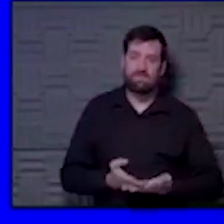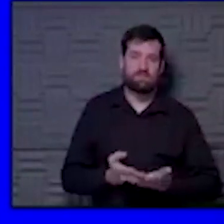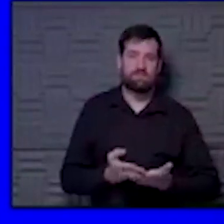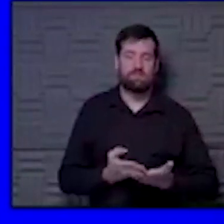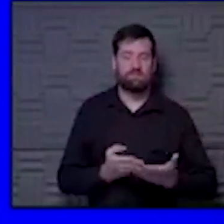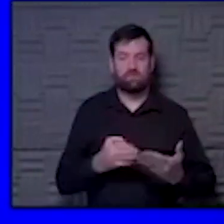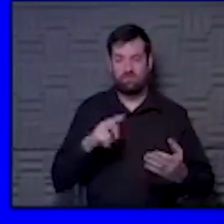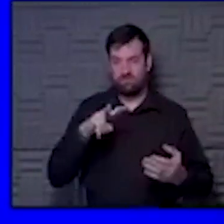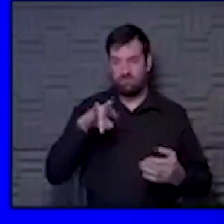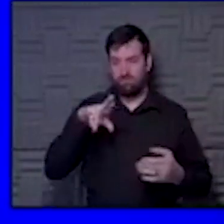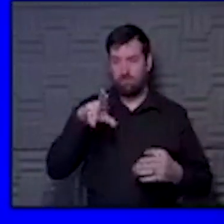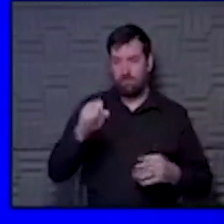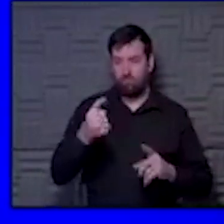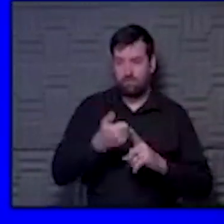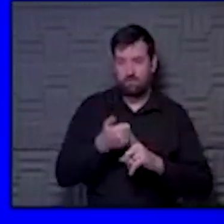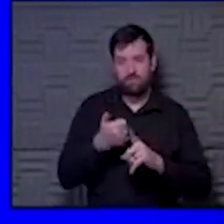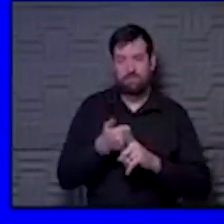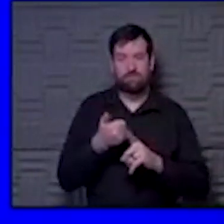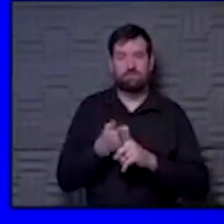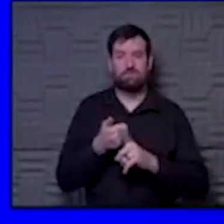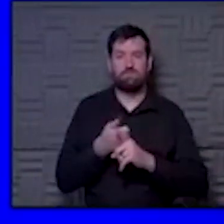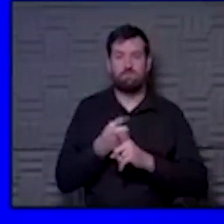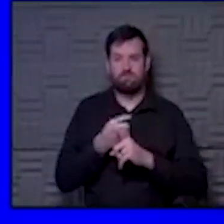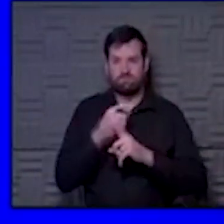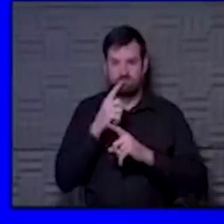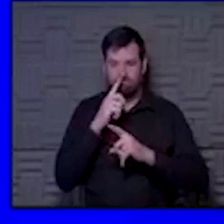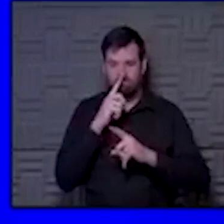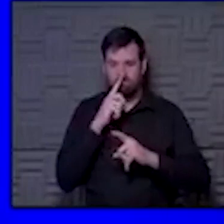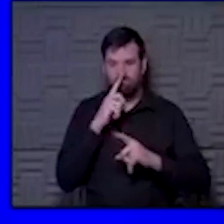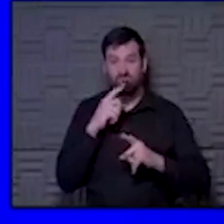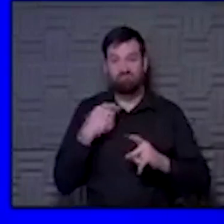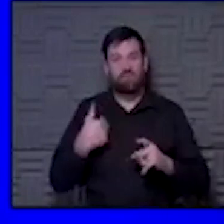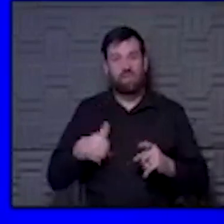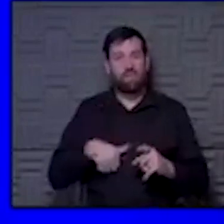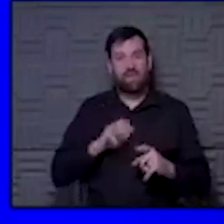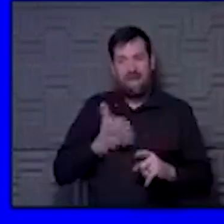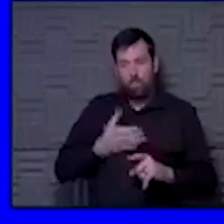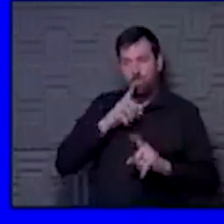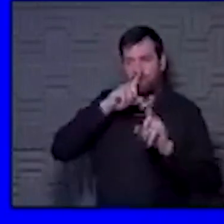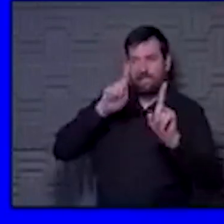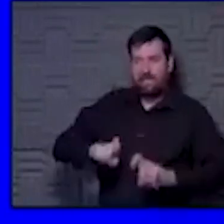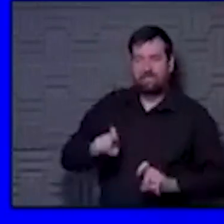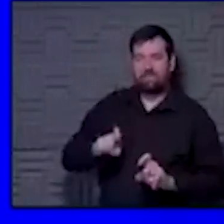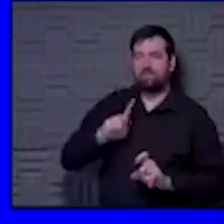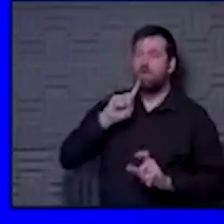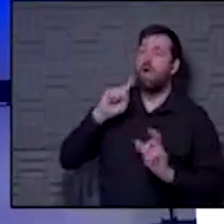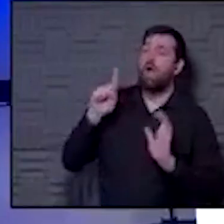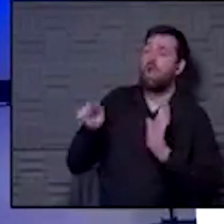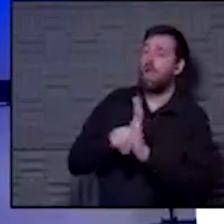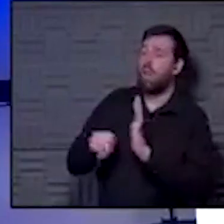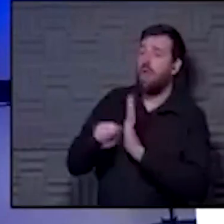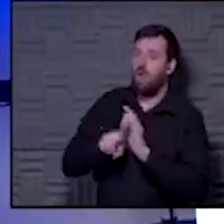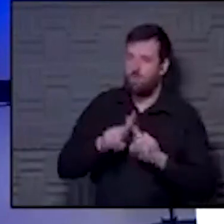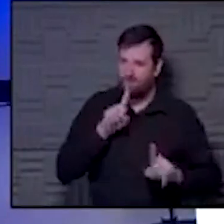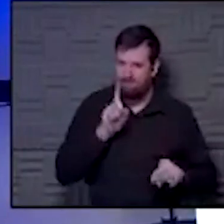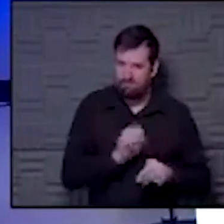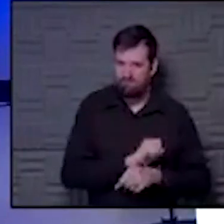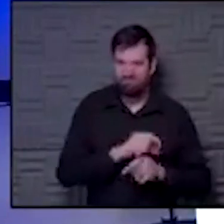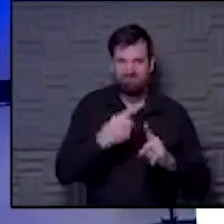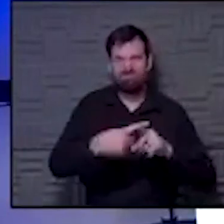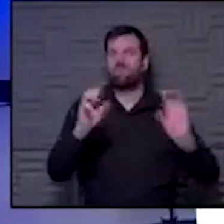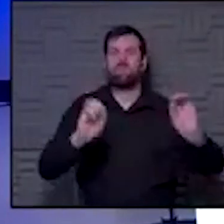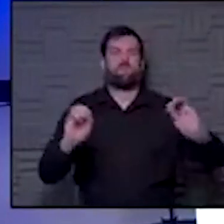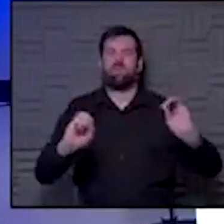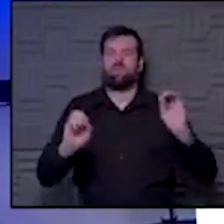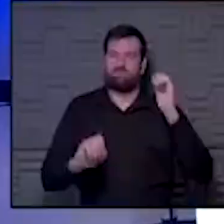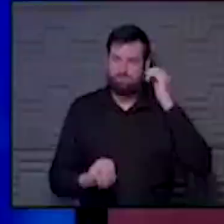the viruses are evading or eluding our diagnostic tests, our PCR tests. So, yeah, and I think the key is